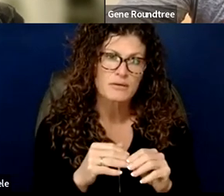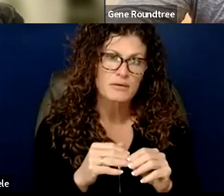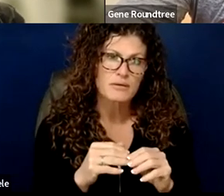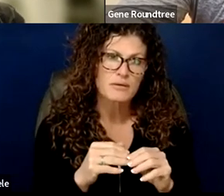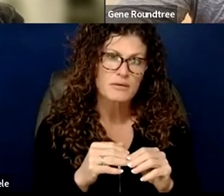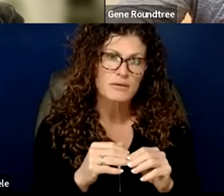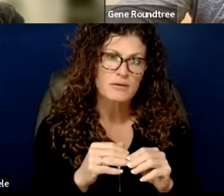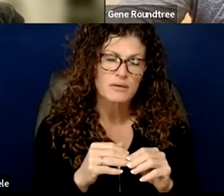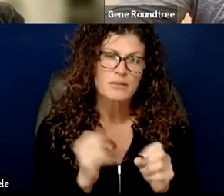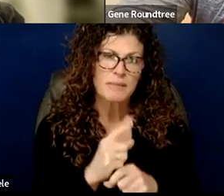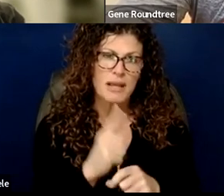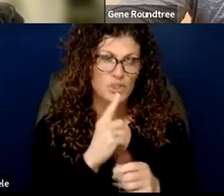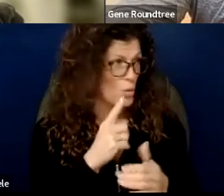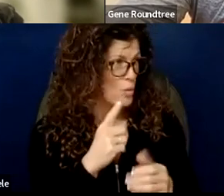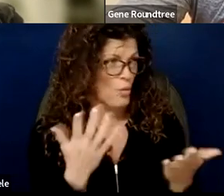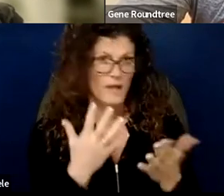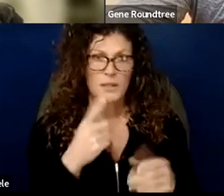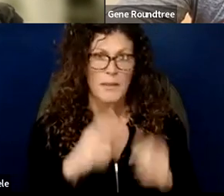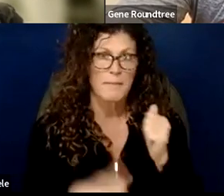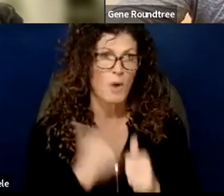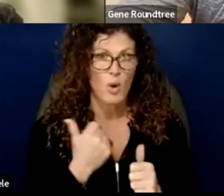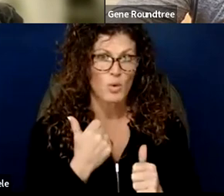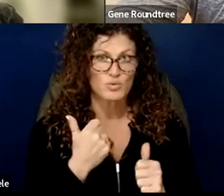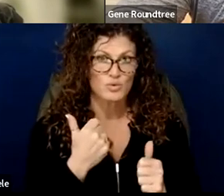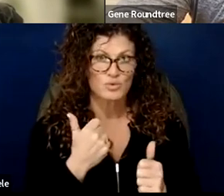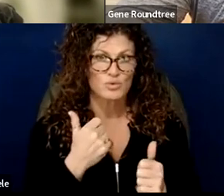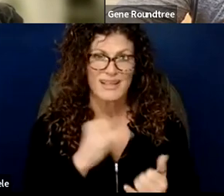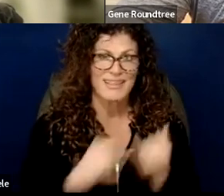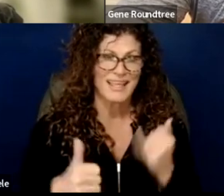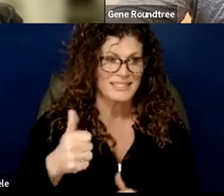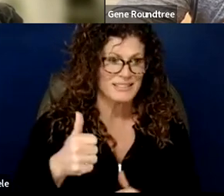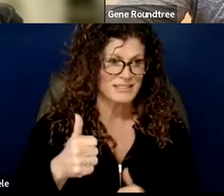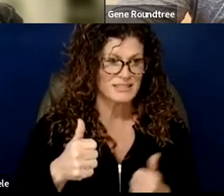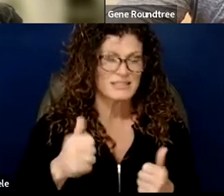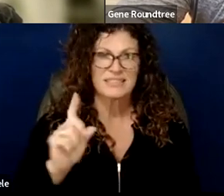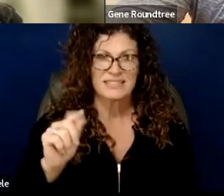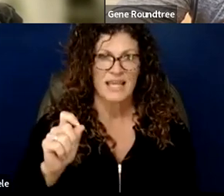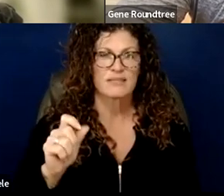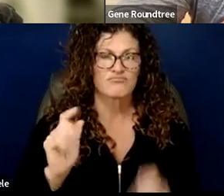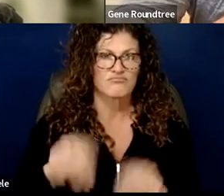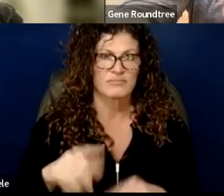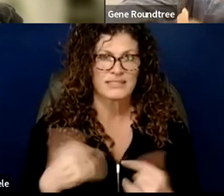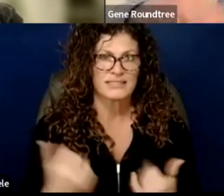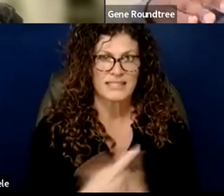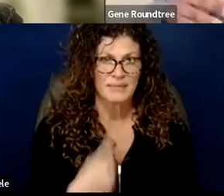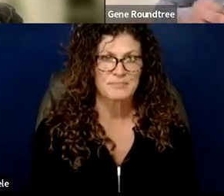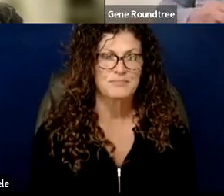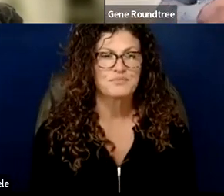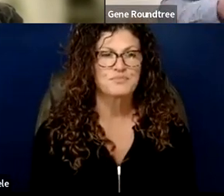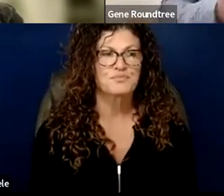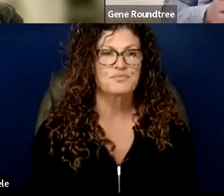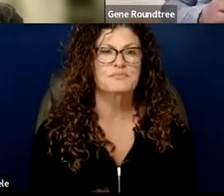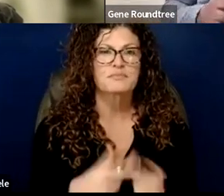the latest posted date. So they should ought have been in today. And then from this point on, I believe that the